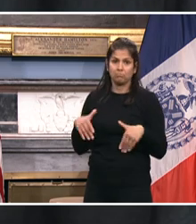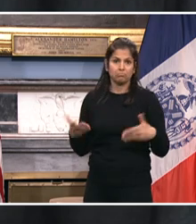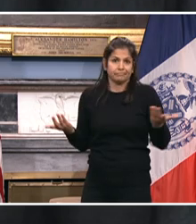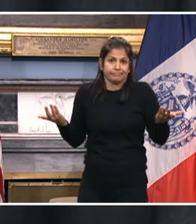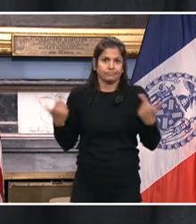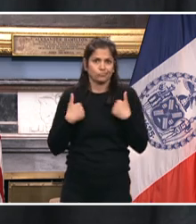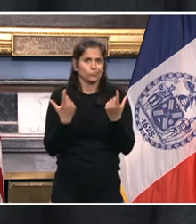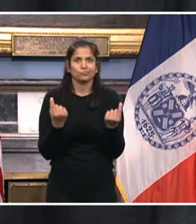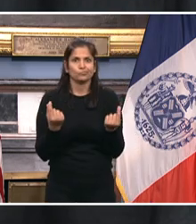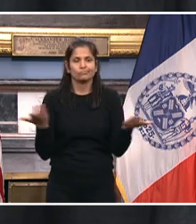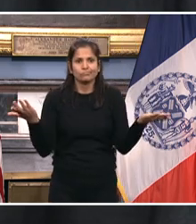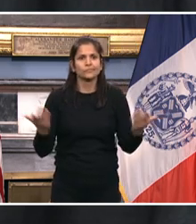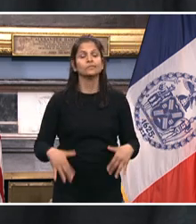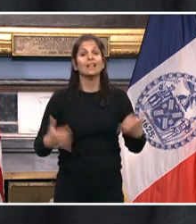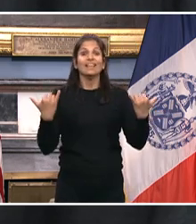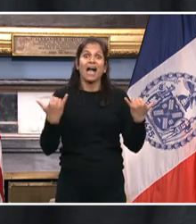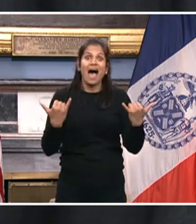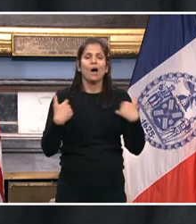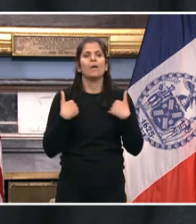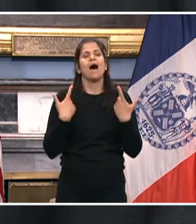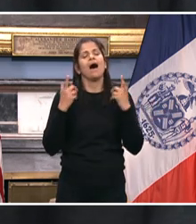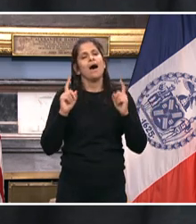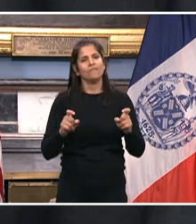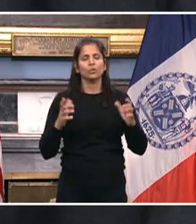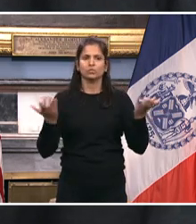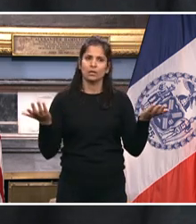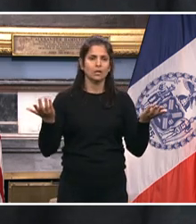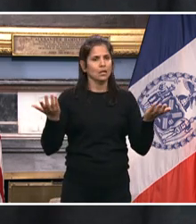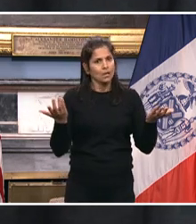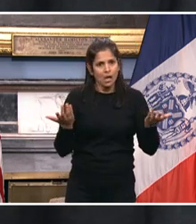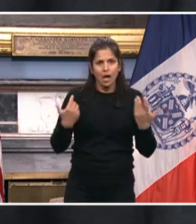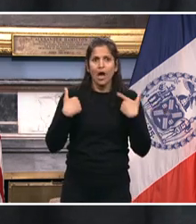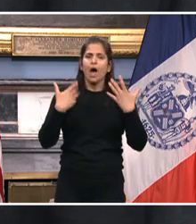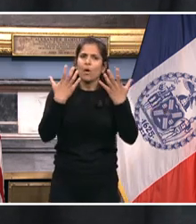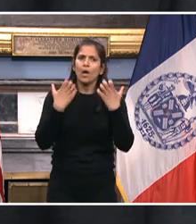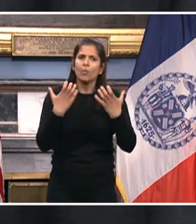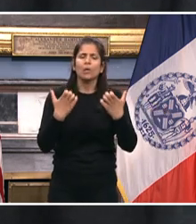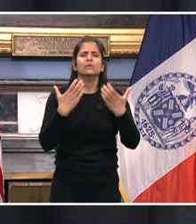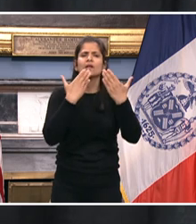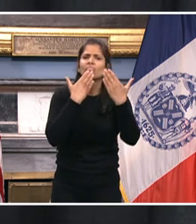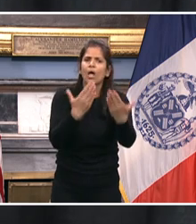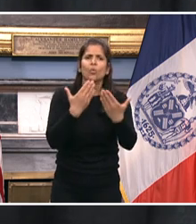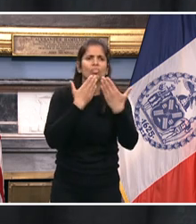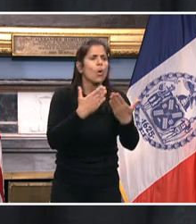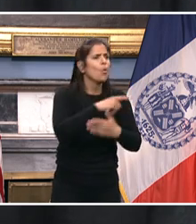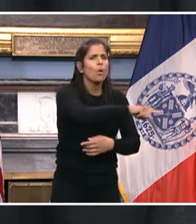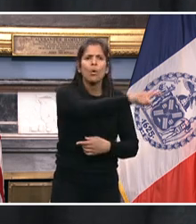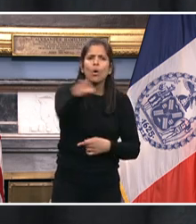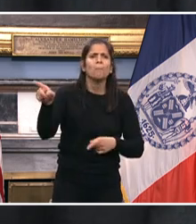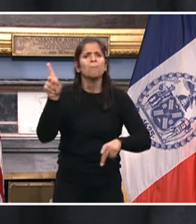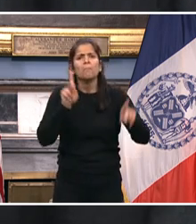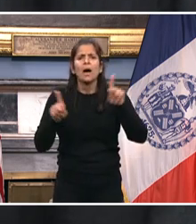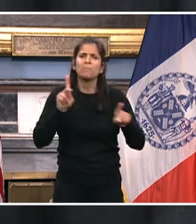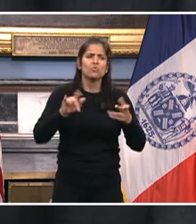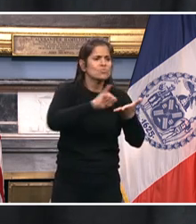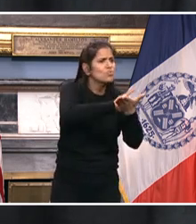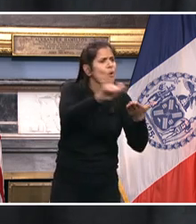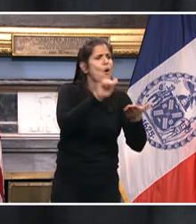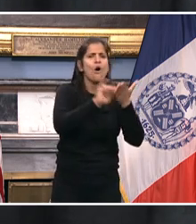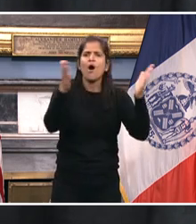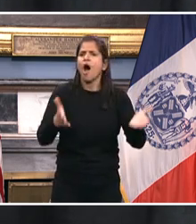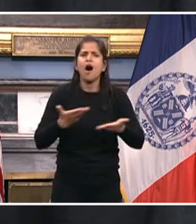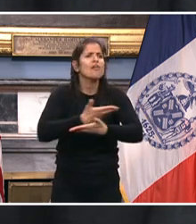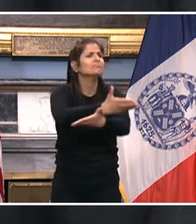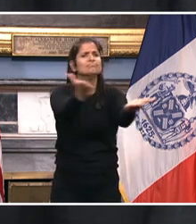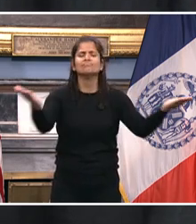this facility, a lot of people coming here to help us, folks from all over the country, making a big